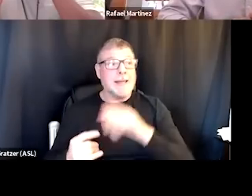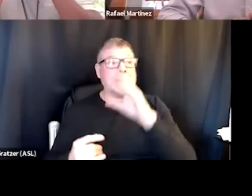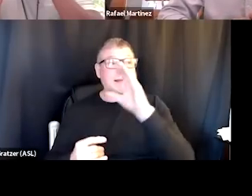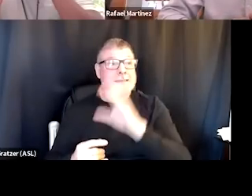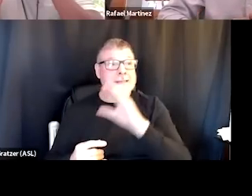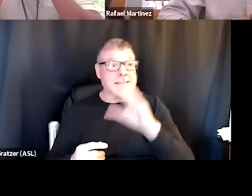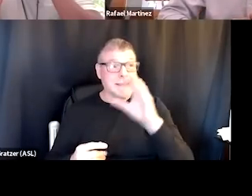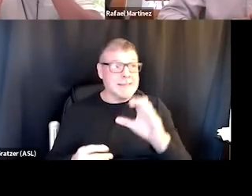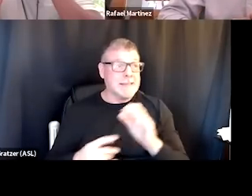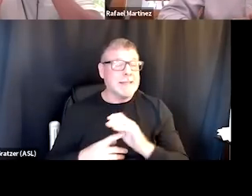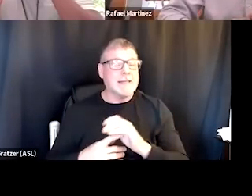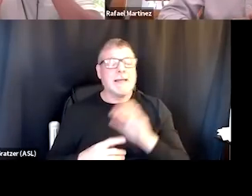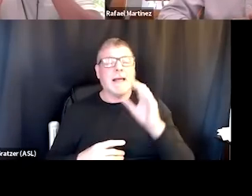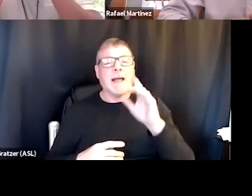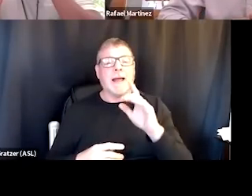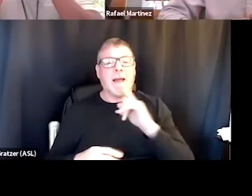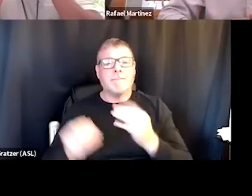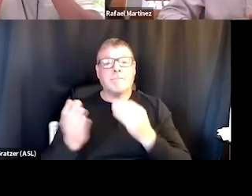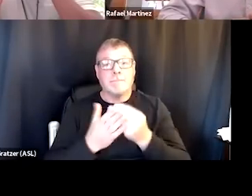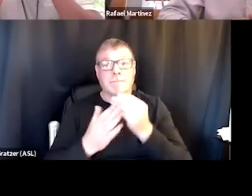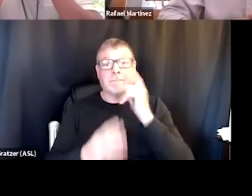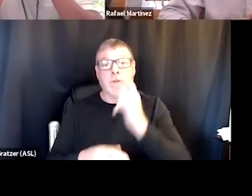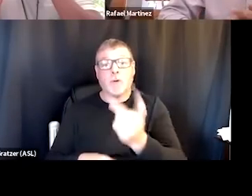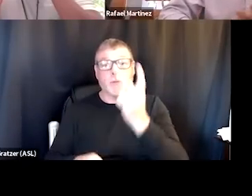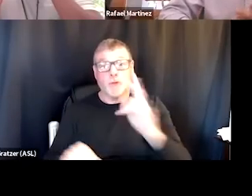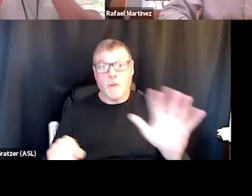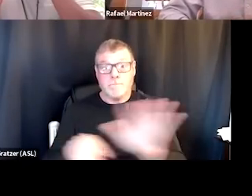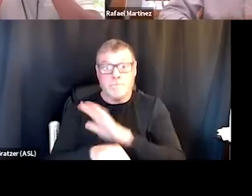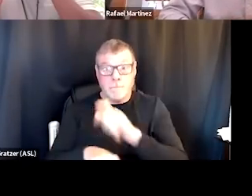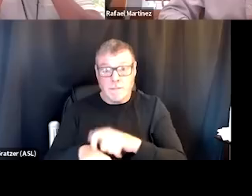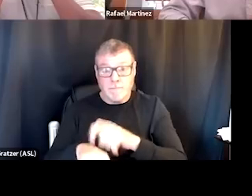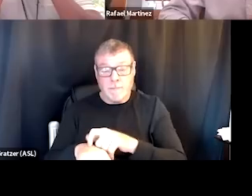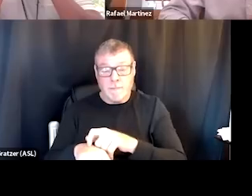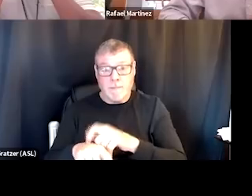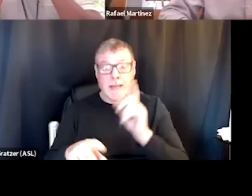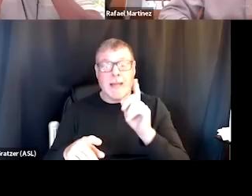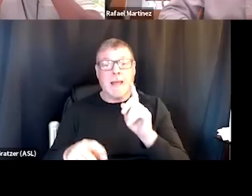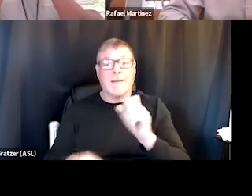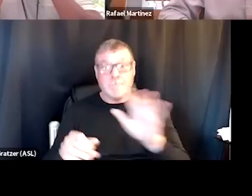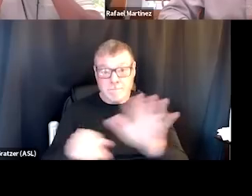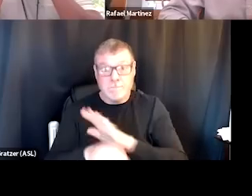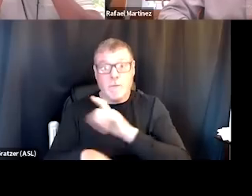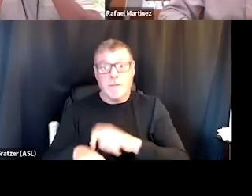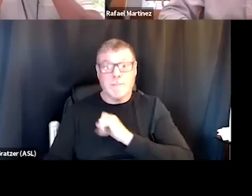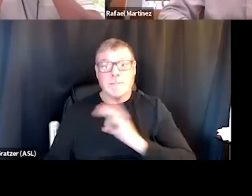secured funding for 2 full-time staff and a vehicle to take this program full-time.